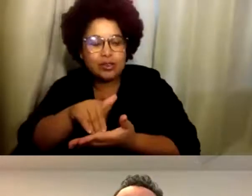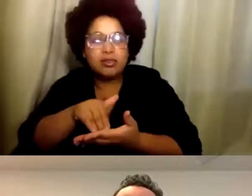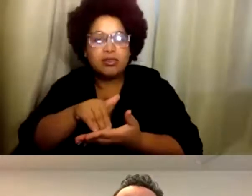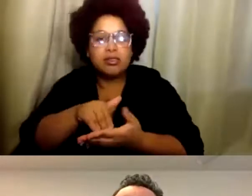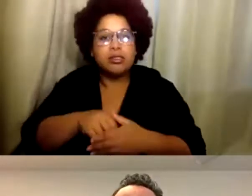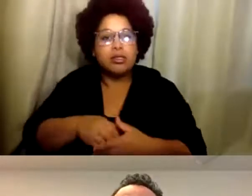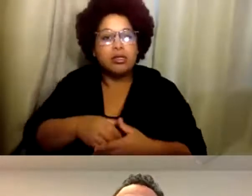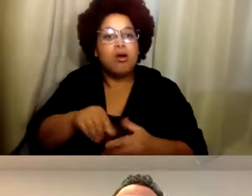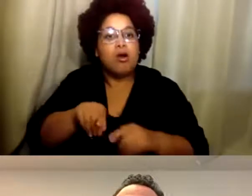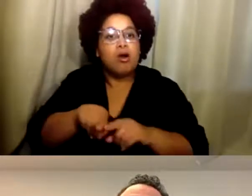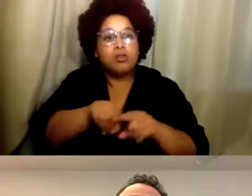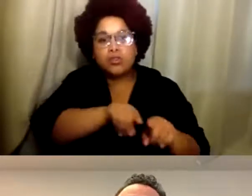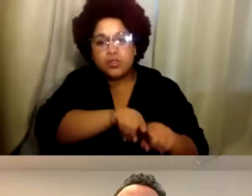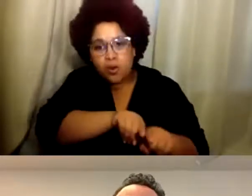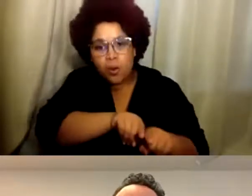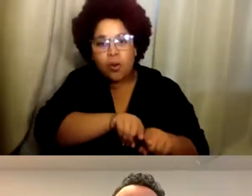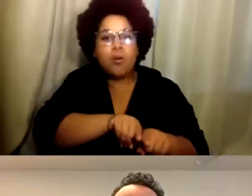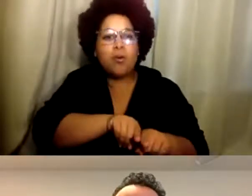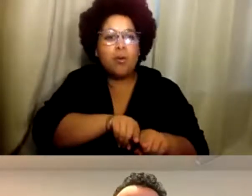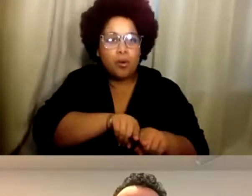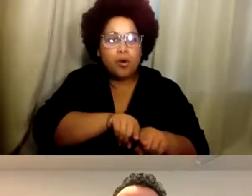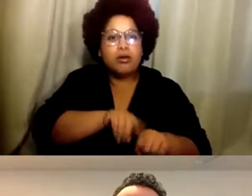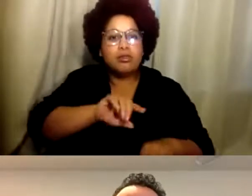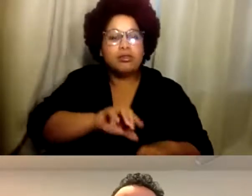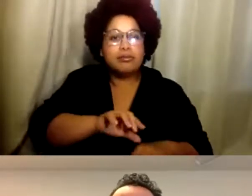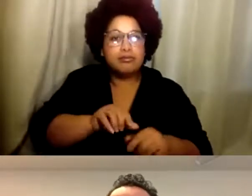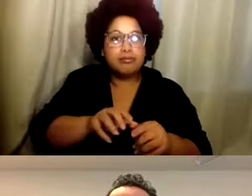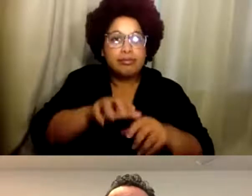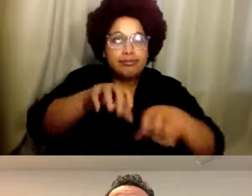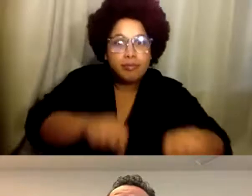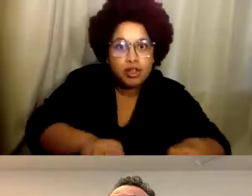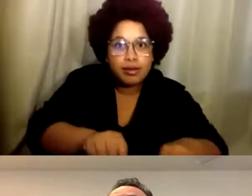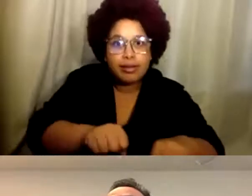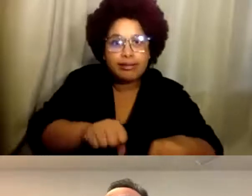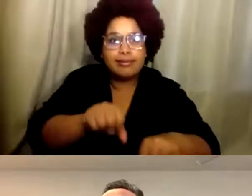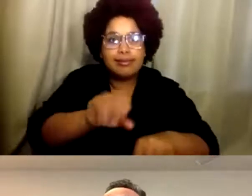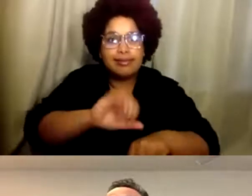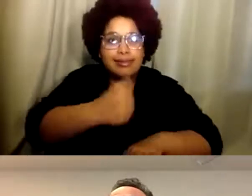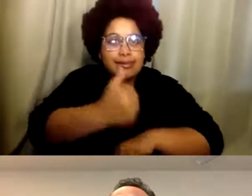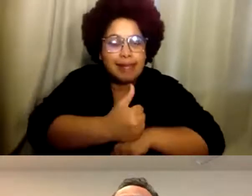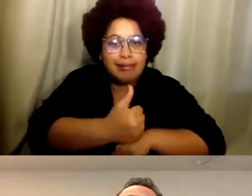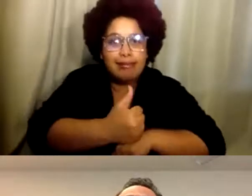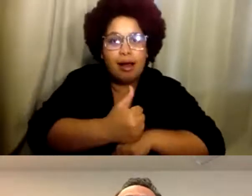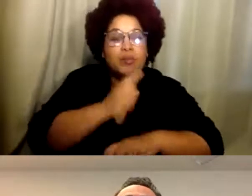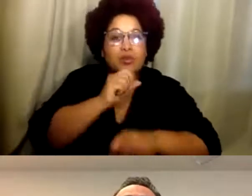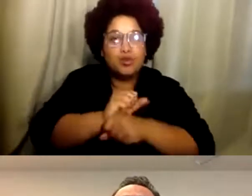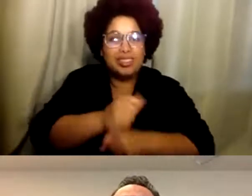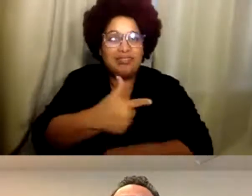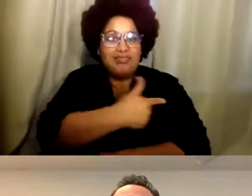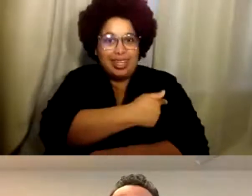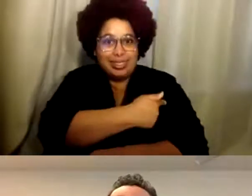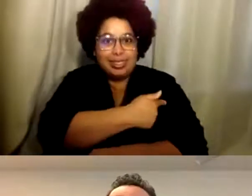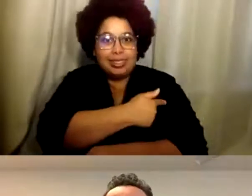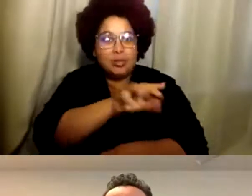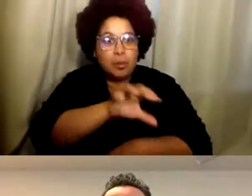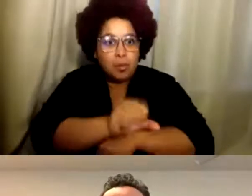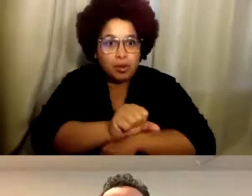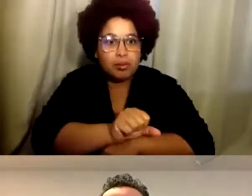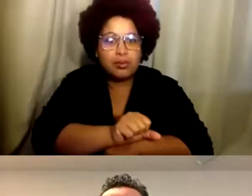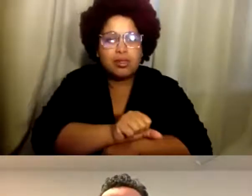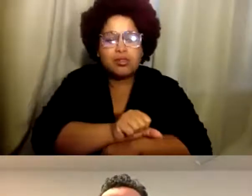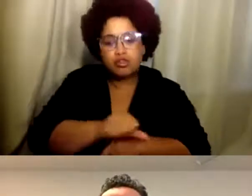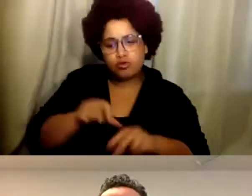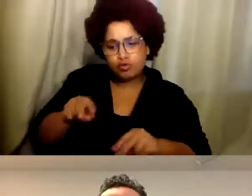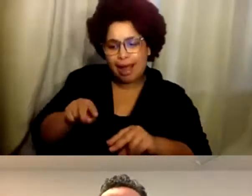and actually scheduling those vaccination appointments. We've been able to provide and track some of the data that's out there. So